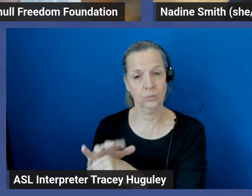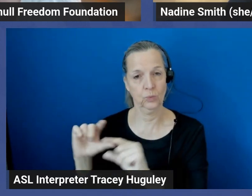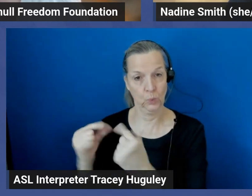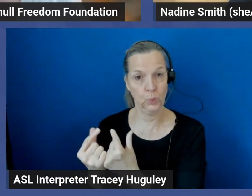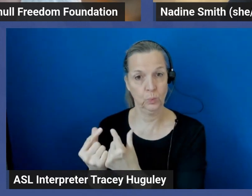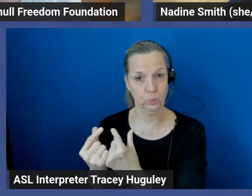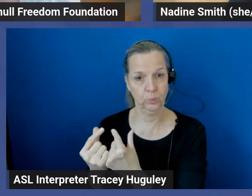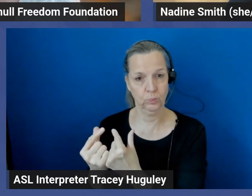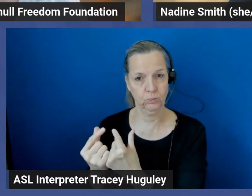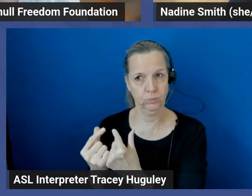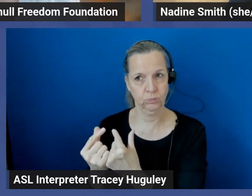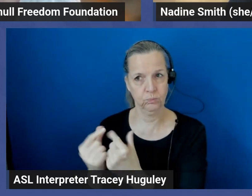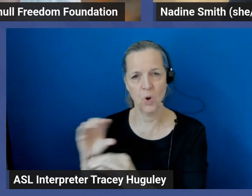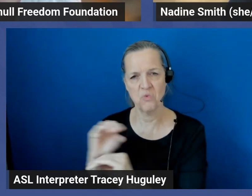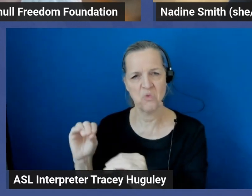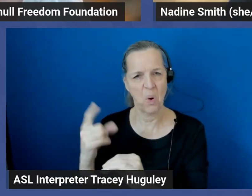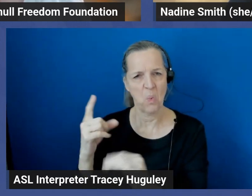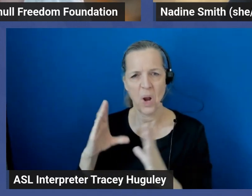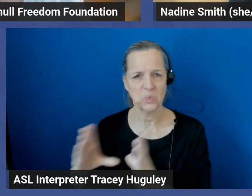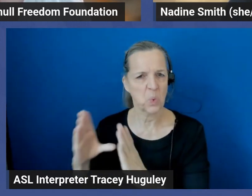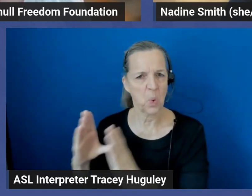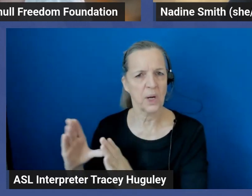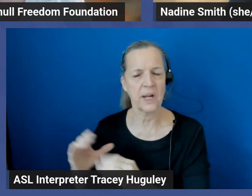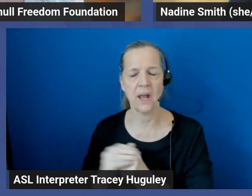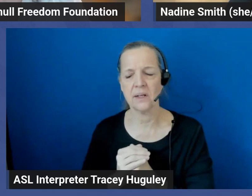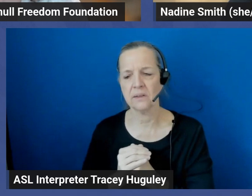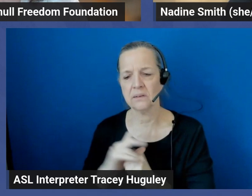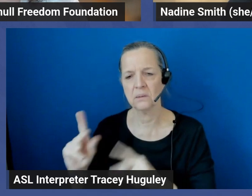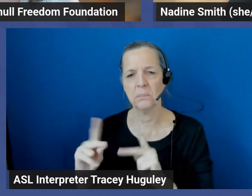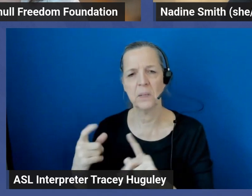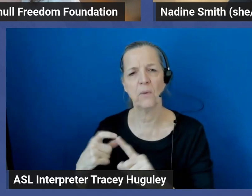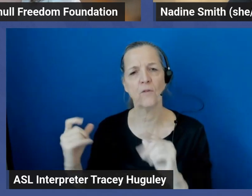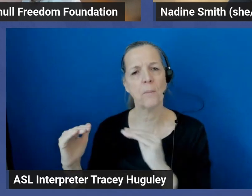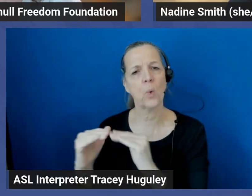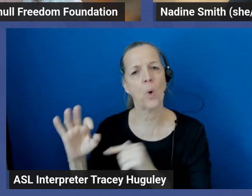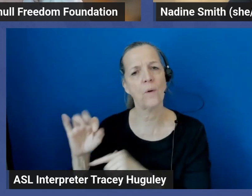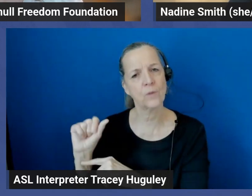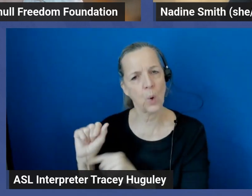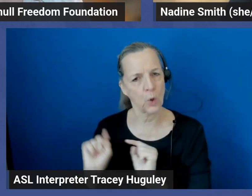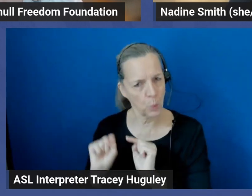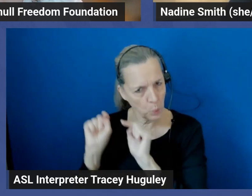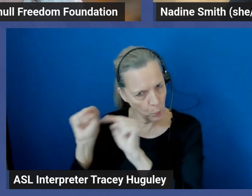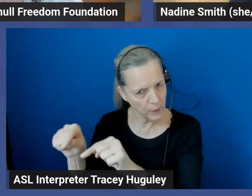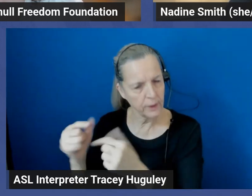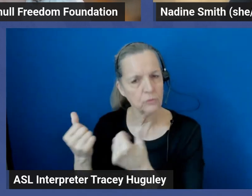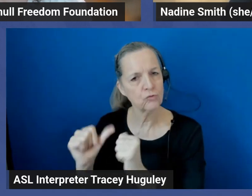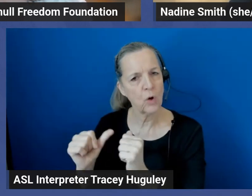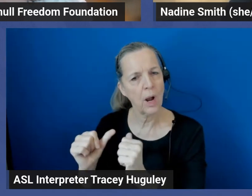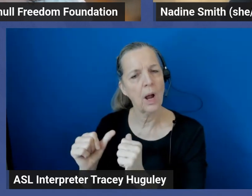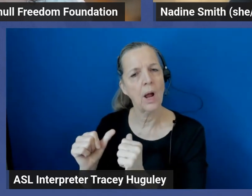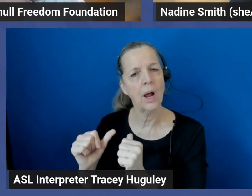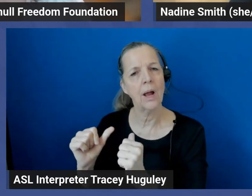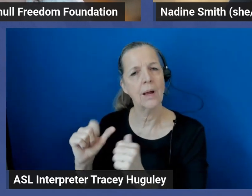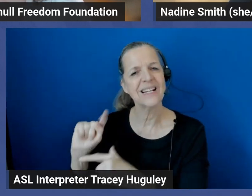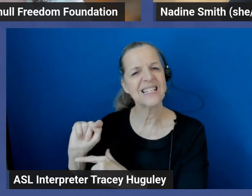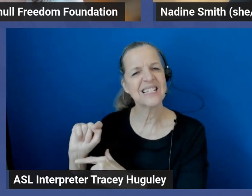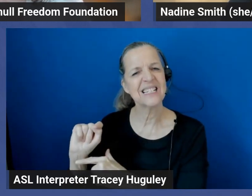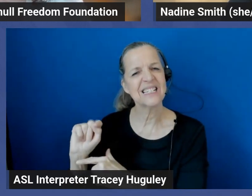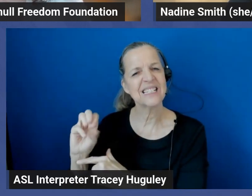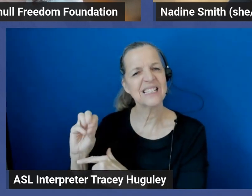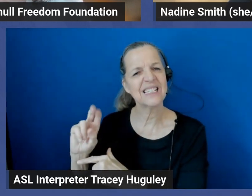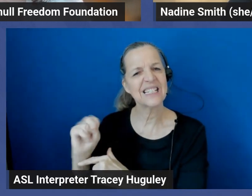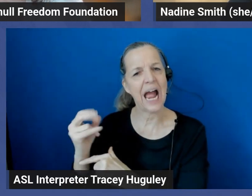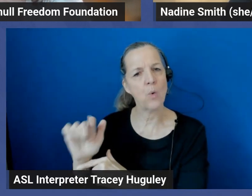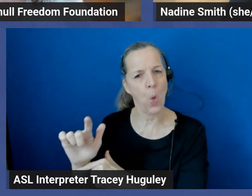group where nobody was organized, and some of the people from Equality Florida went to try to do a town hall meeting, and just a few